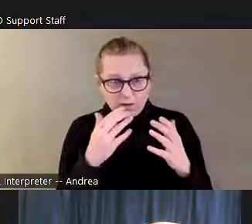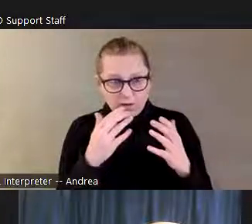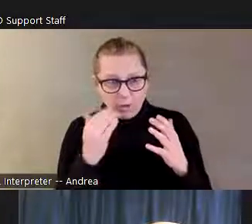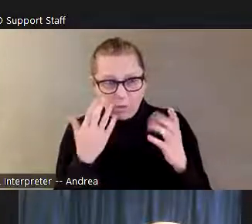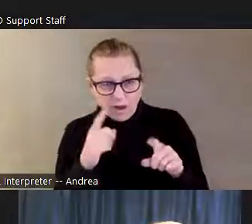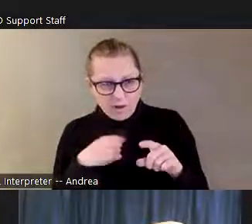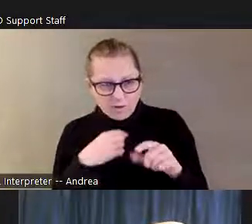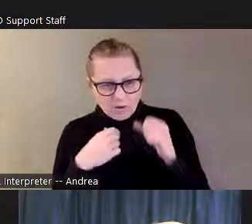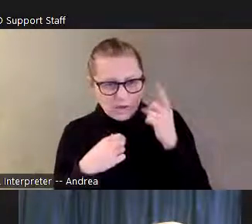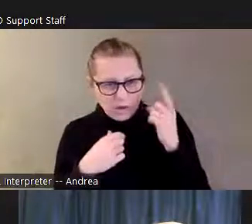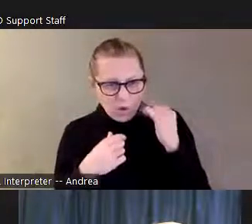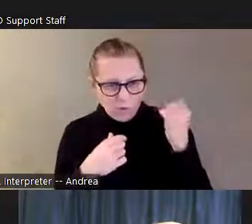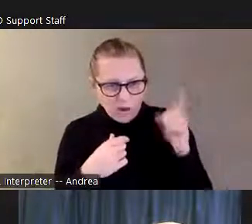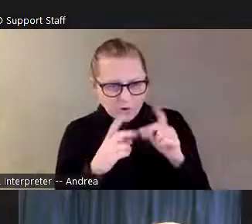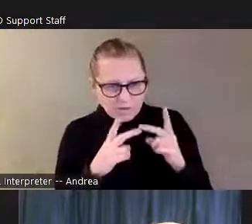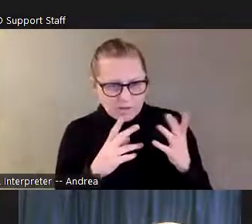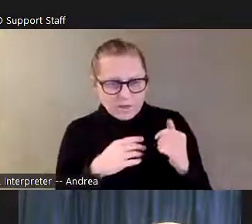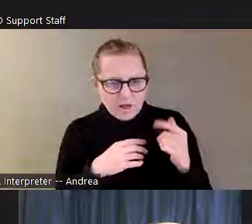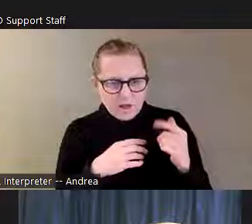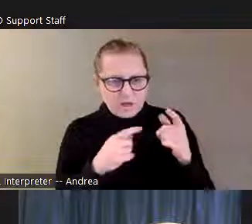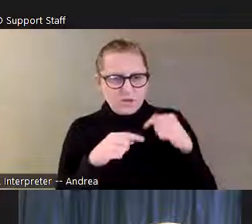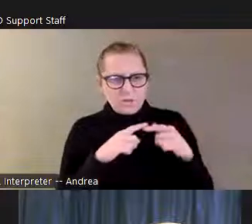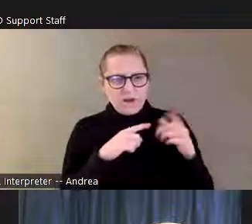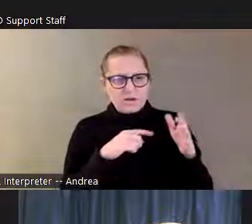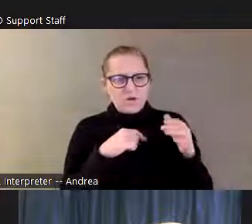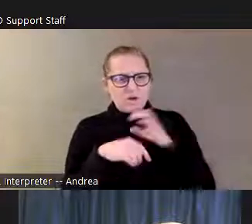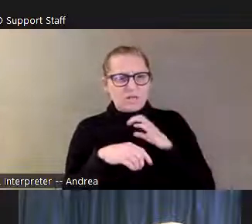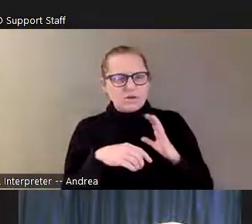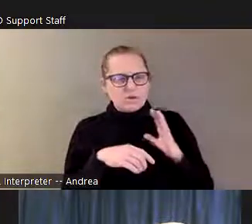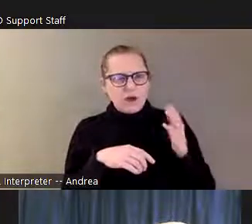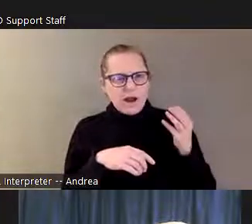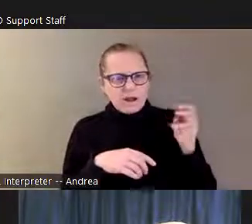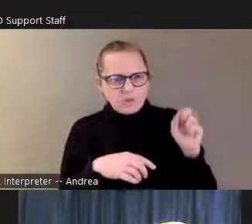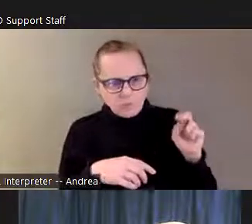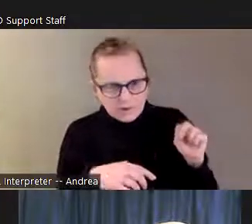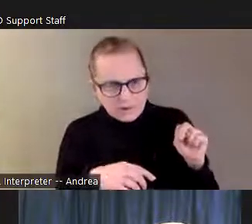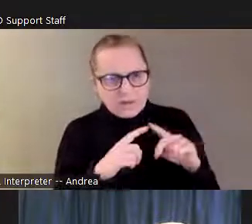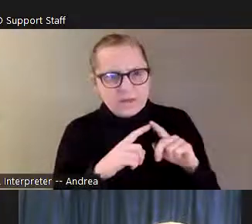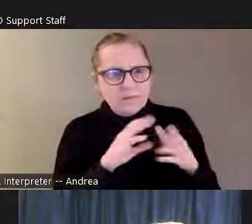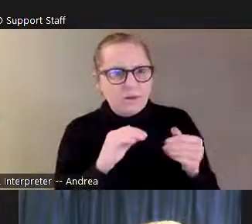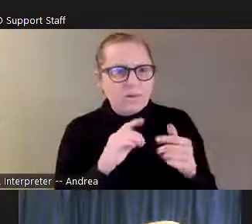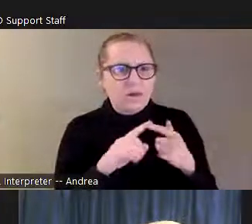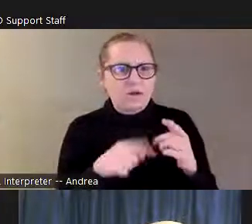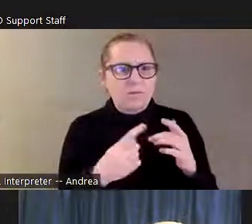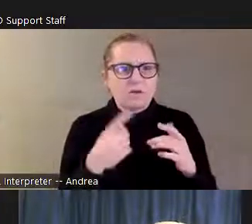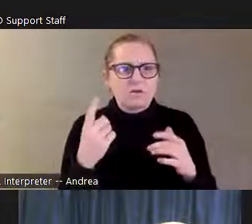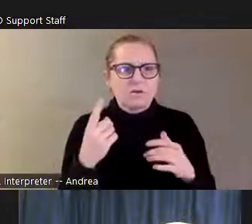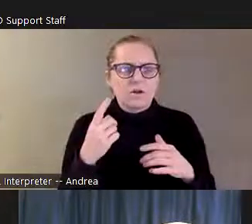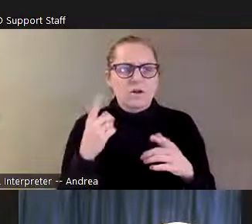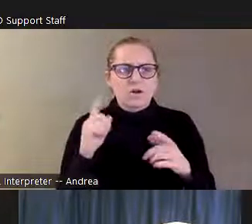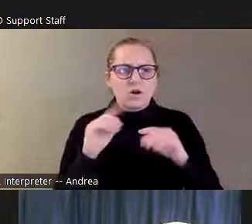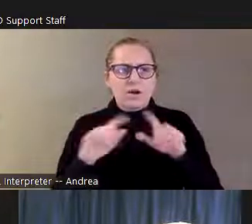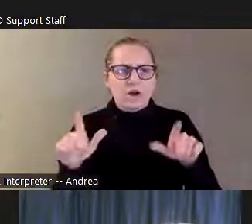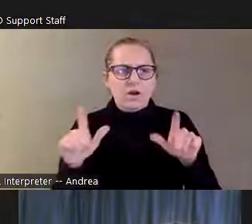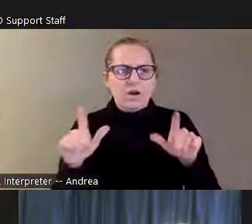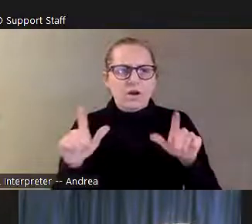would happen in the first place. That's going back to Commissioner Handelman's comment about something going out